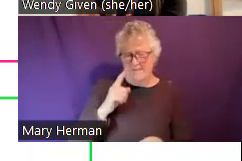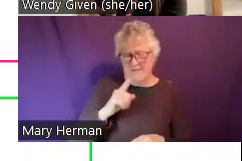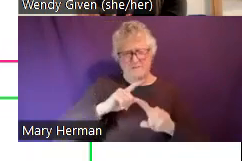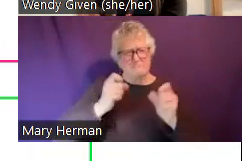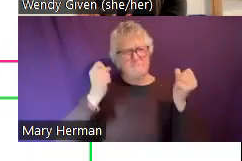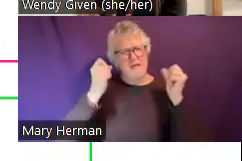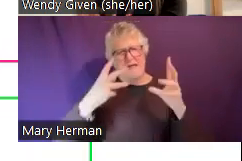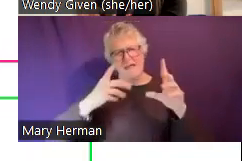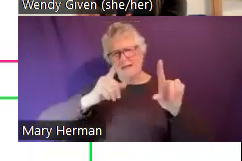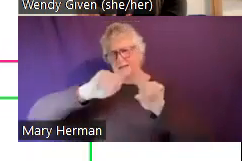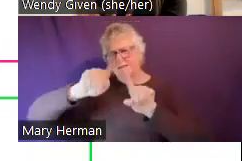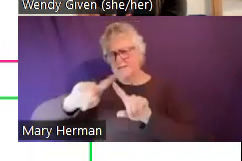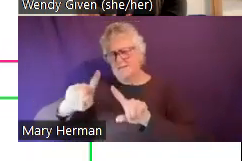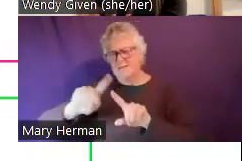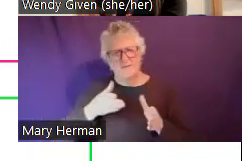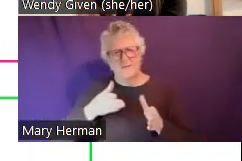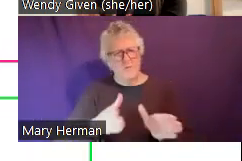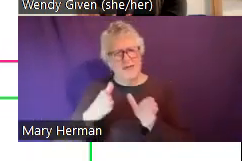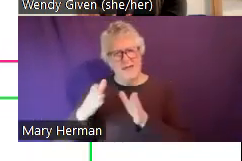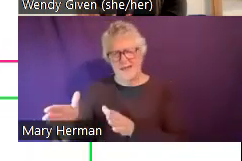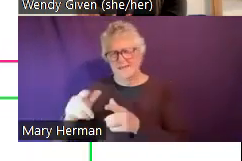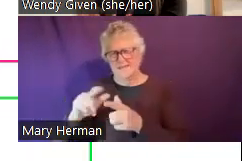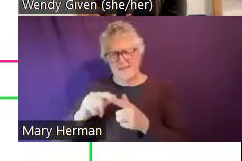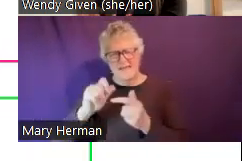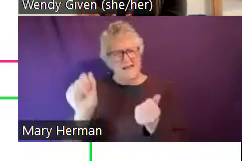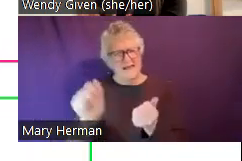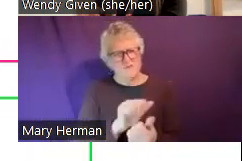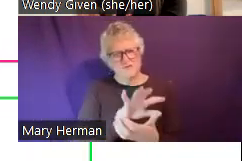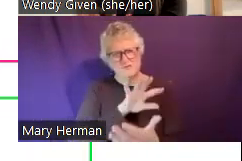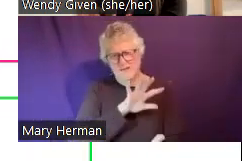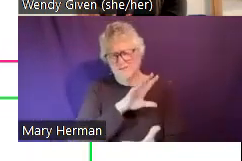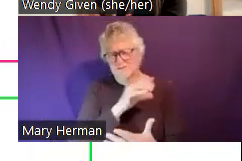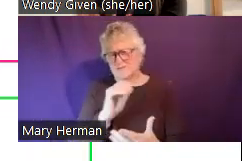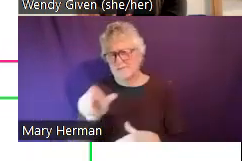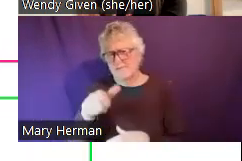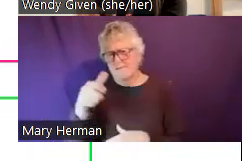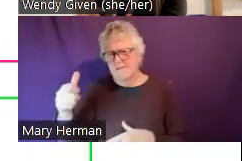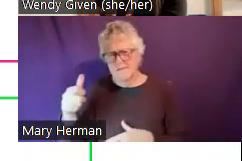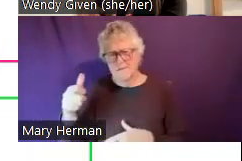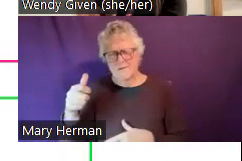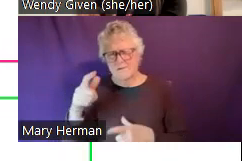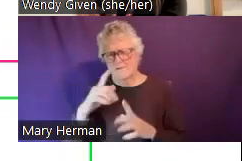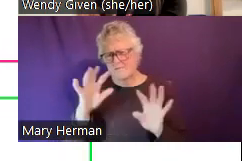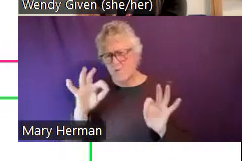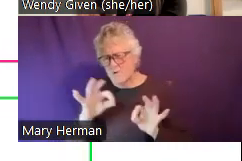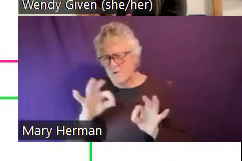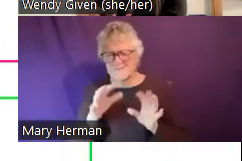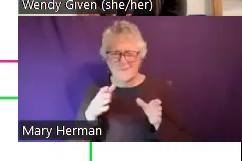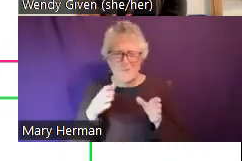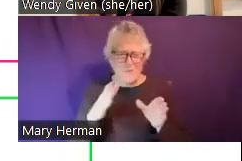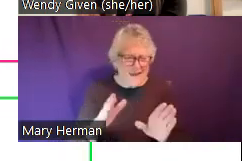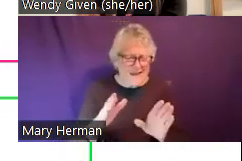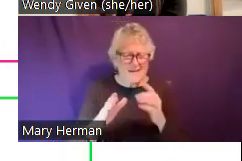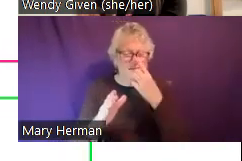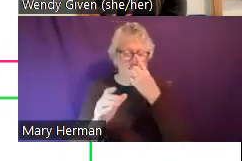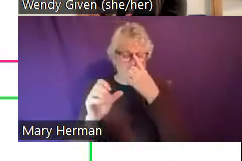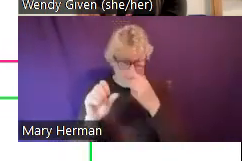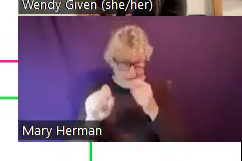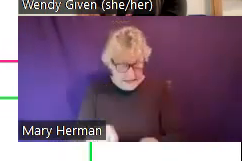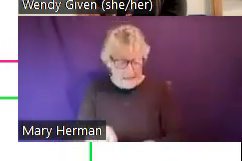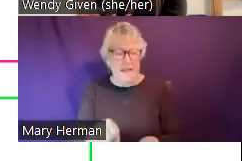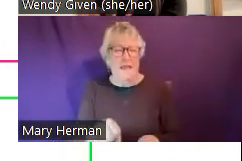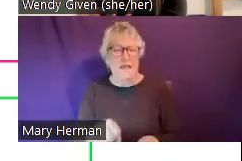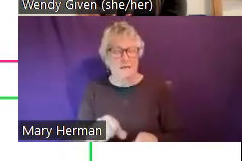that abstractions and other forms and methodologies of artistic practice can speak to